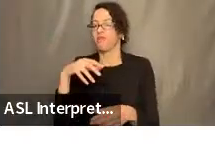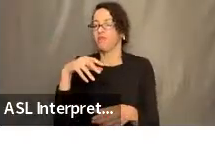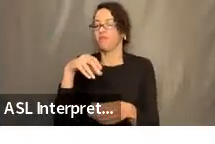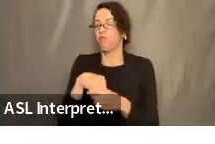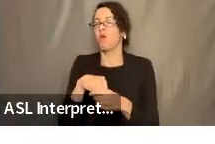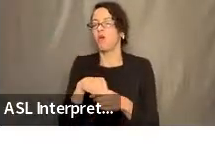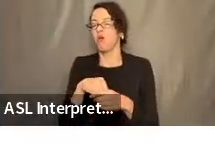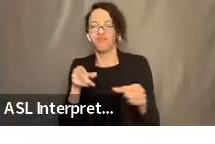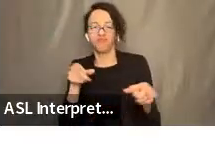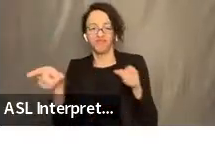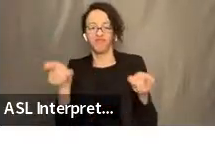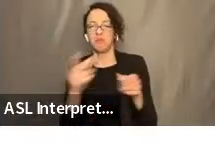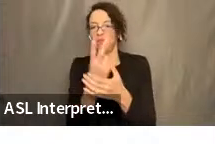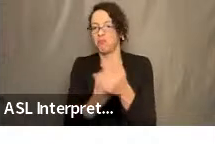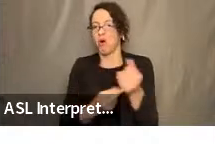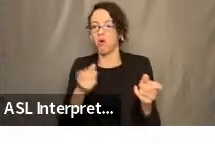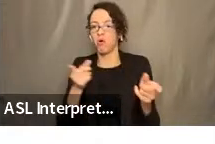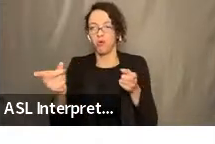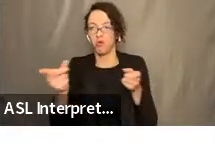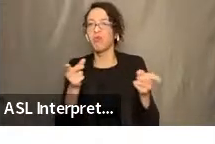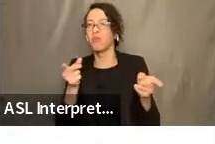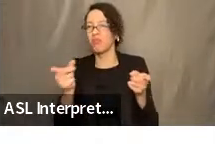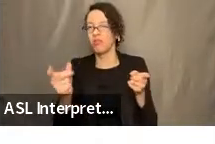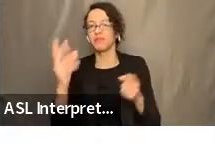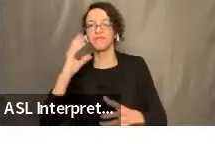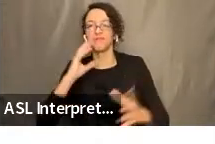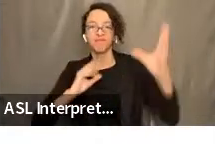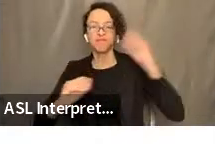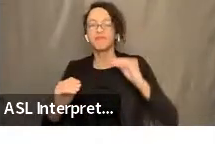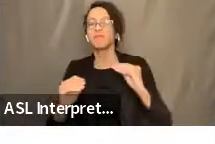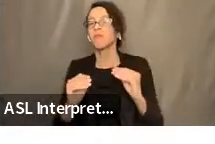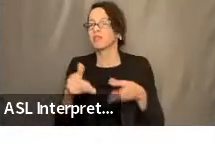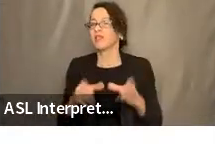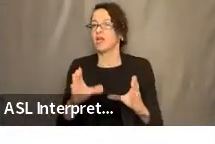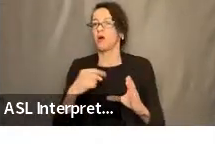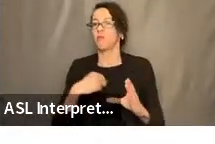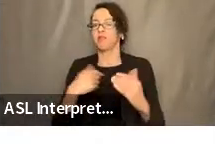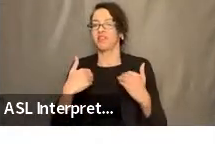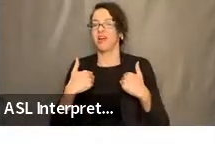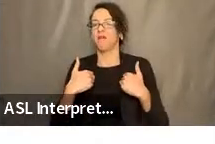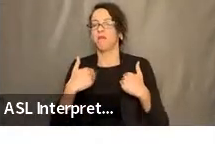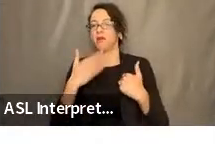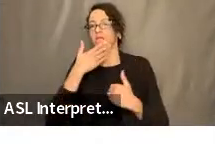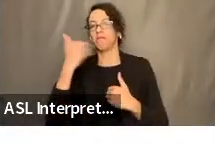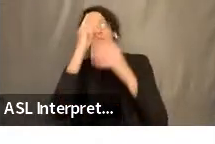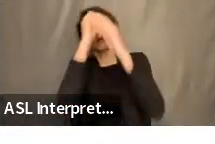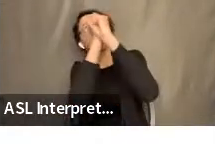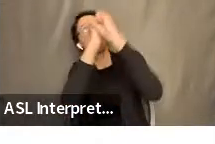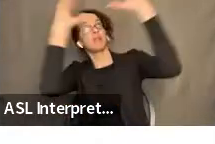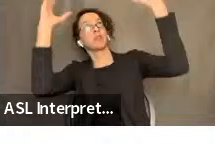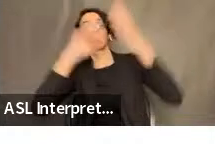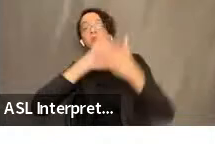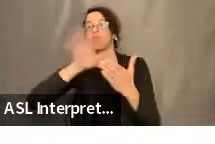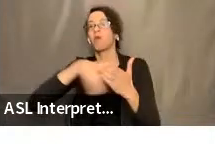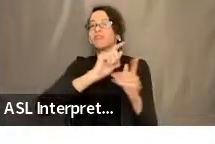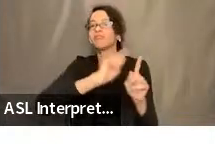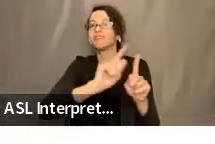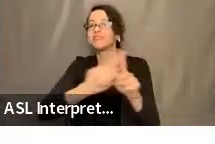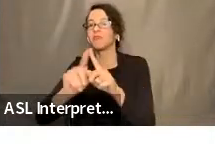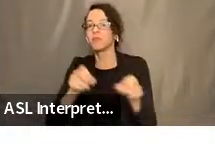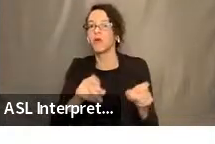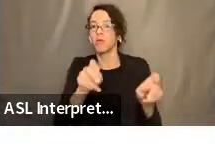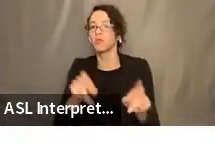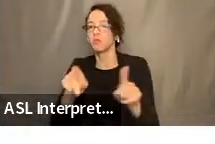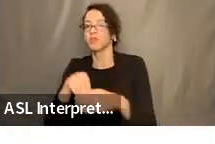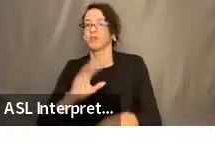have a better picture of all of the opportunities in our system, how great our system currently is, but